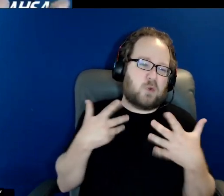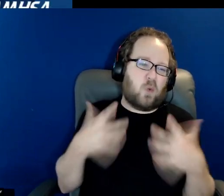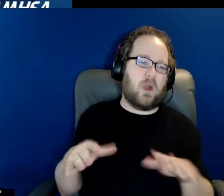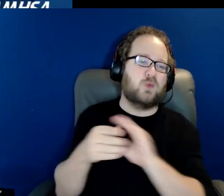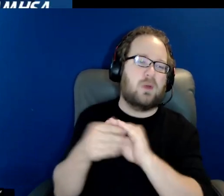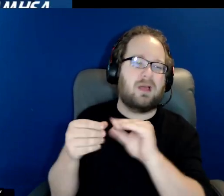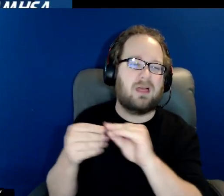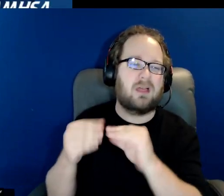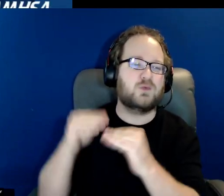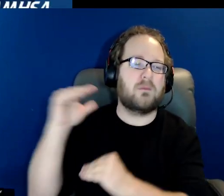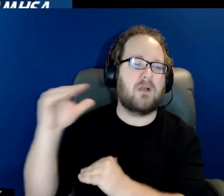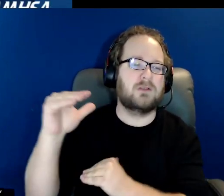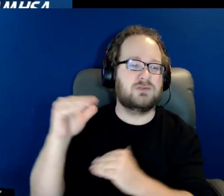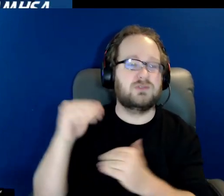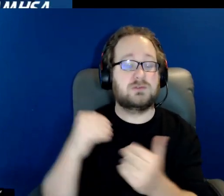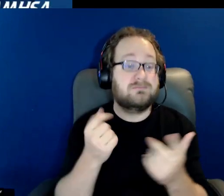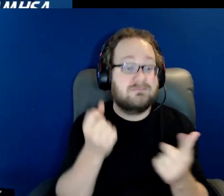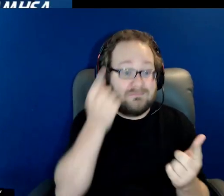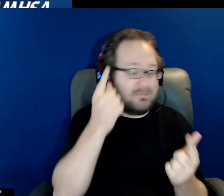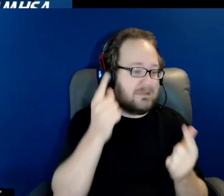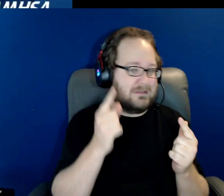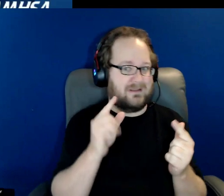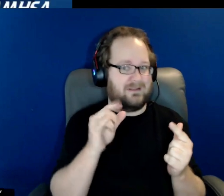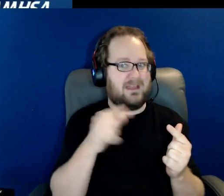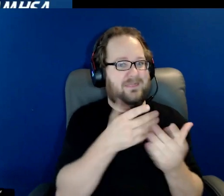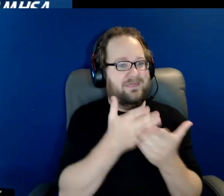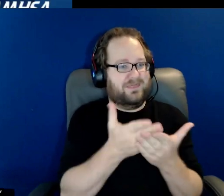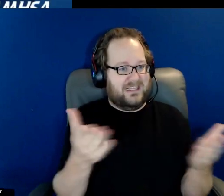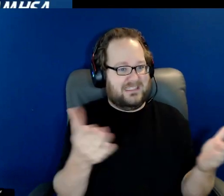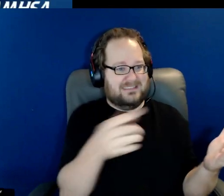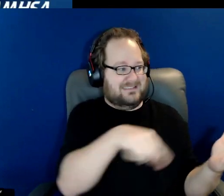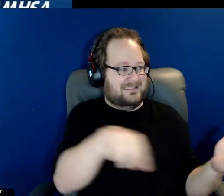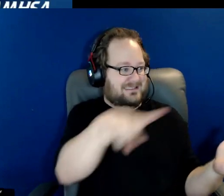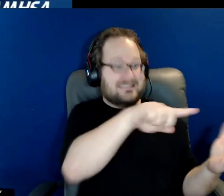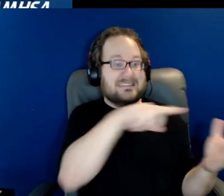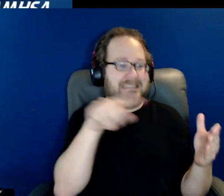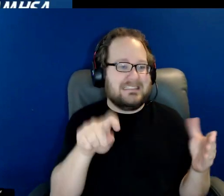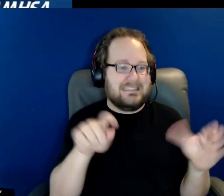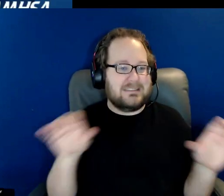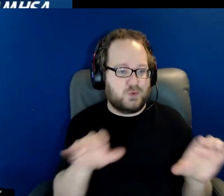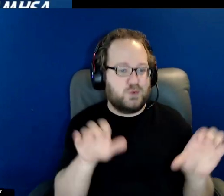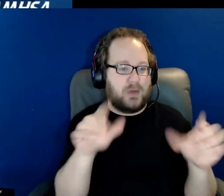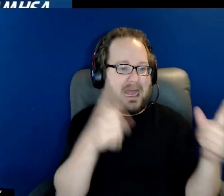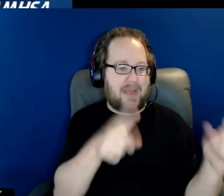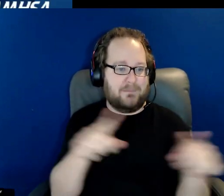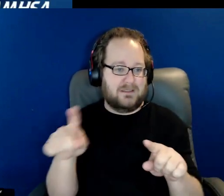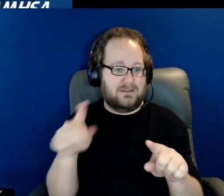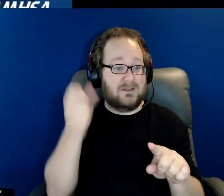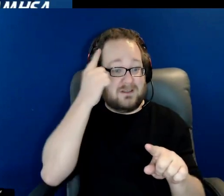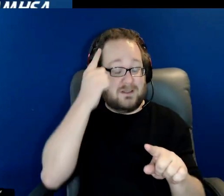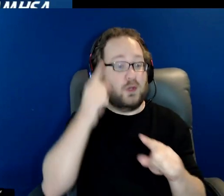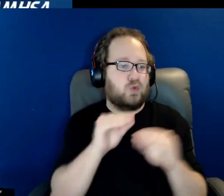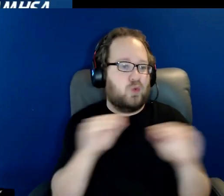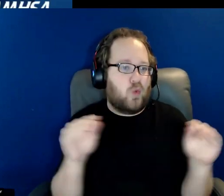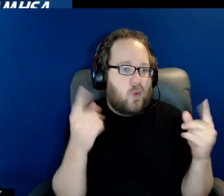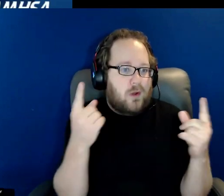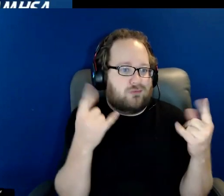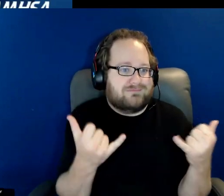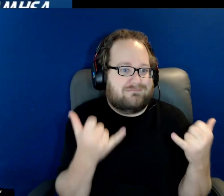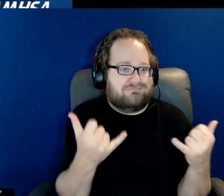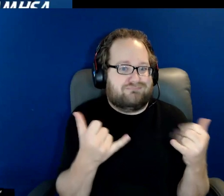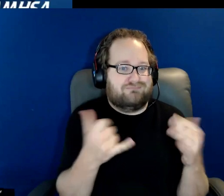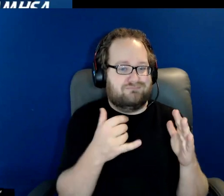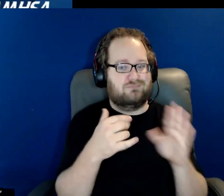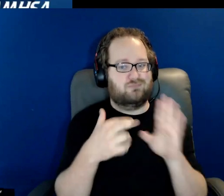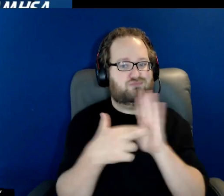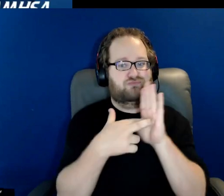there's things that need to get done. It's nobody's job right now. We need to be willing to lean in and say, I get that, I